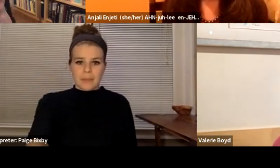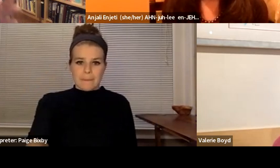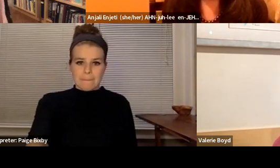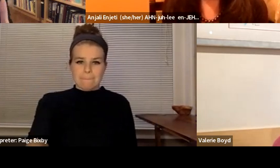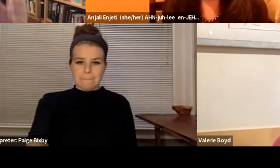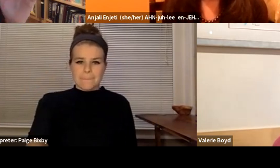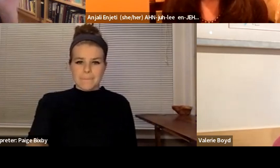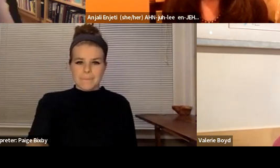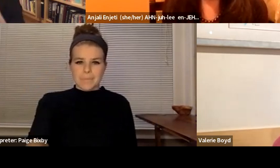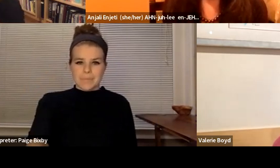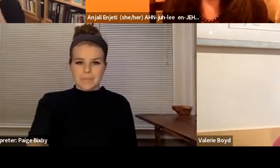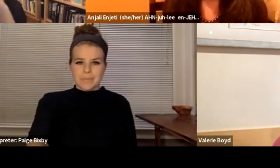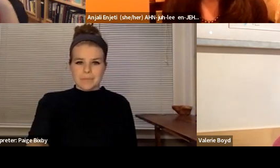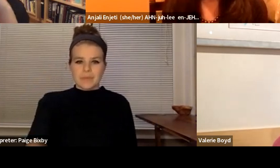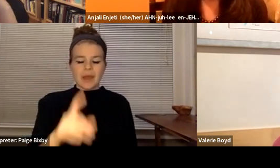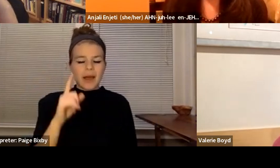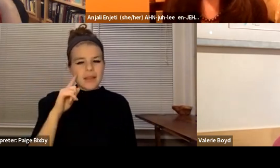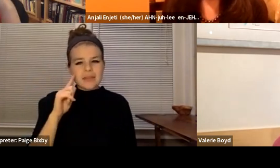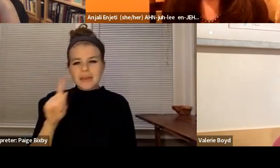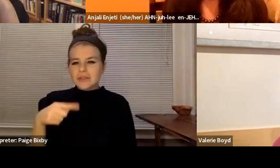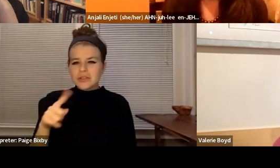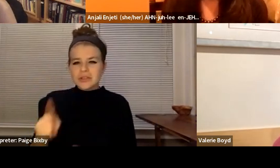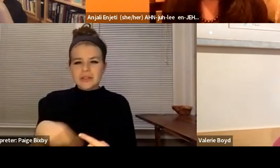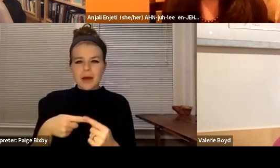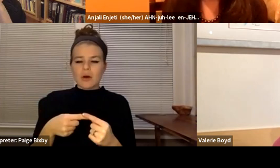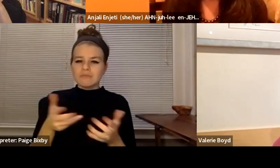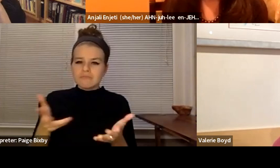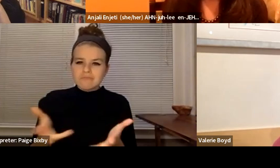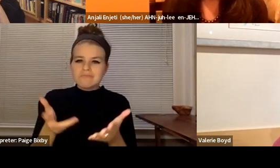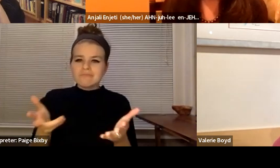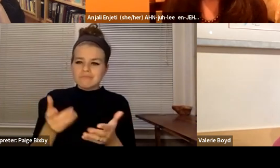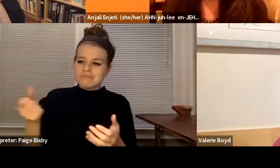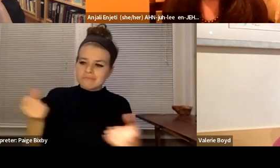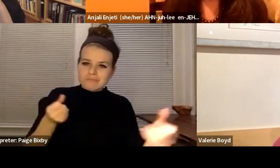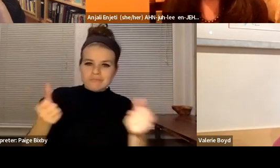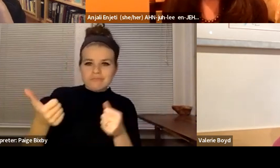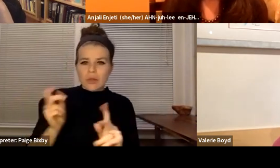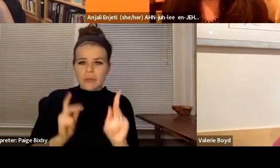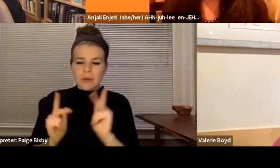So I think just about moving it forward and bringing people along. I really appreciate that.